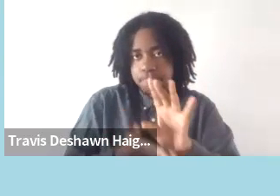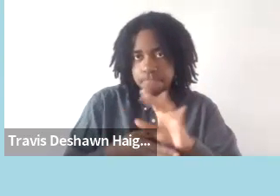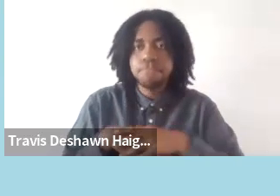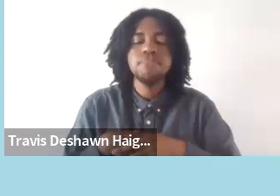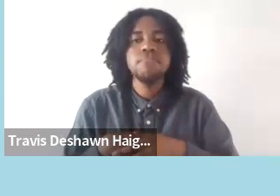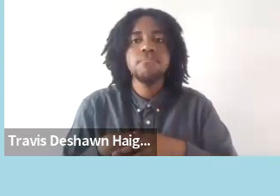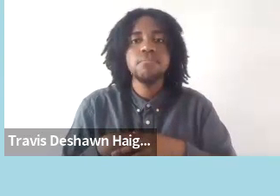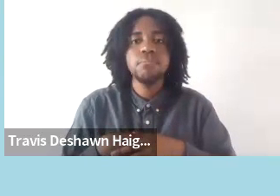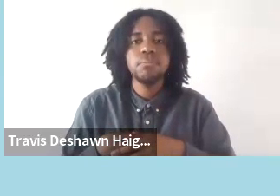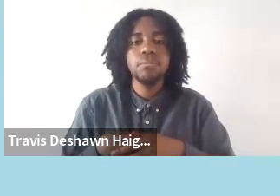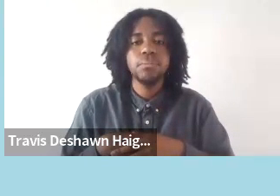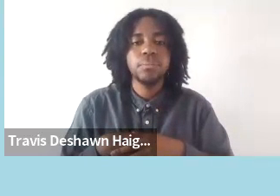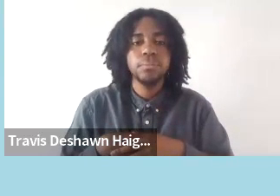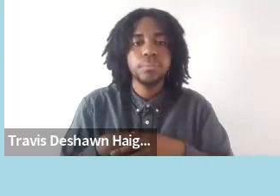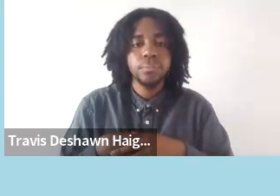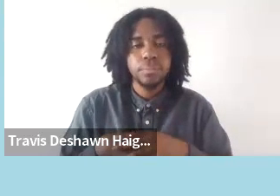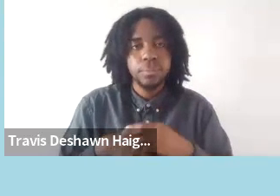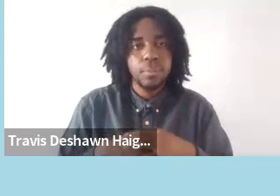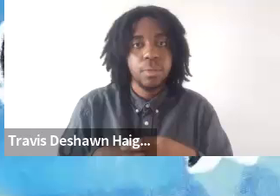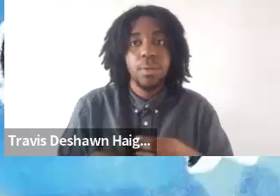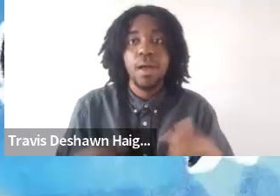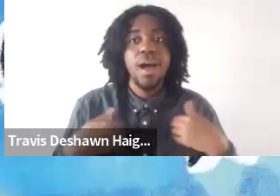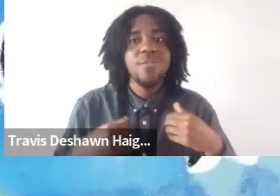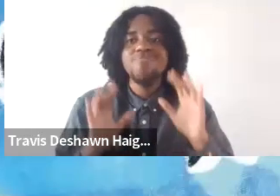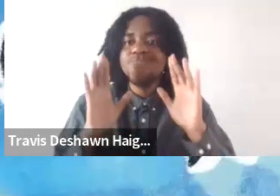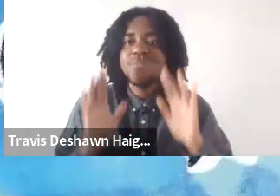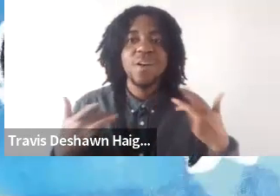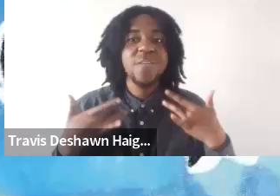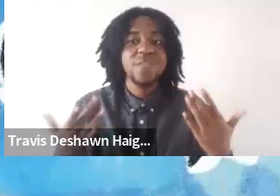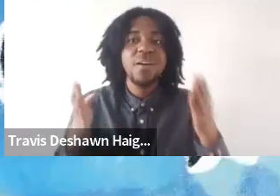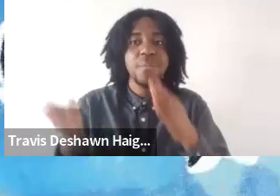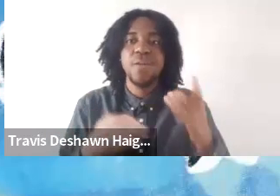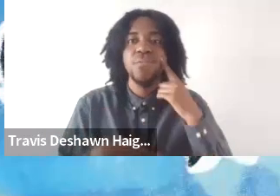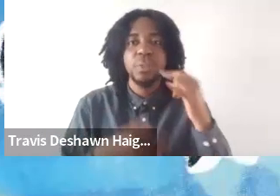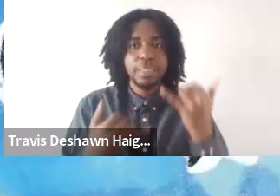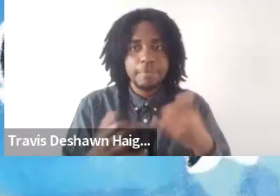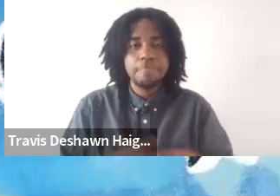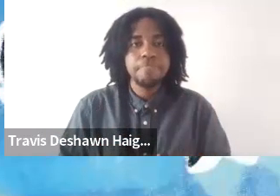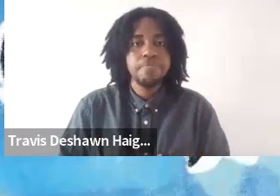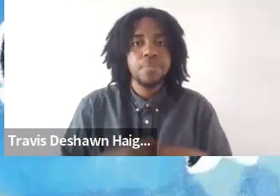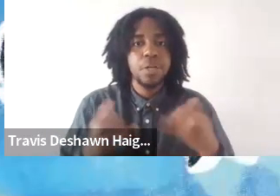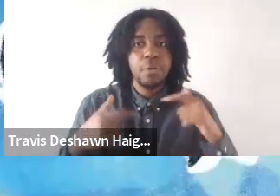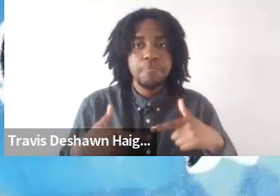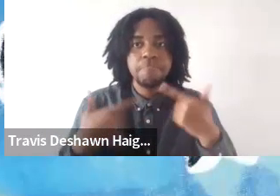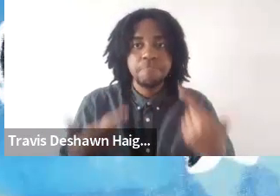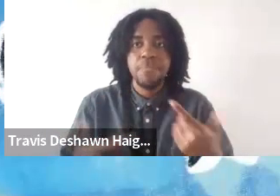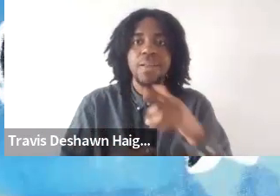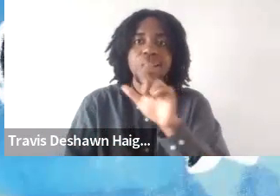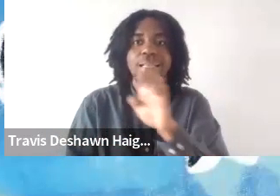immediately removed. We have a wonderful event planned for you today. So without further ado, I'll pass things off to the Lee&Low team.